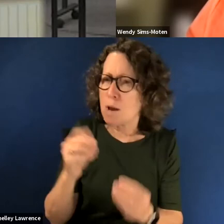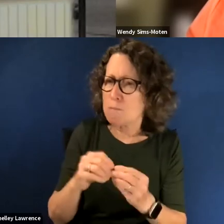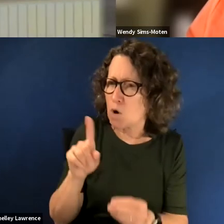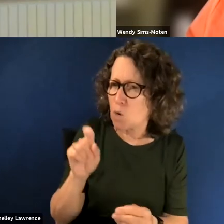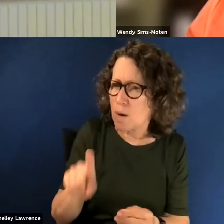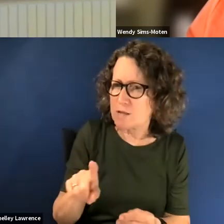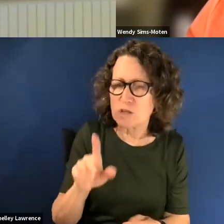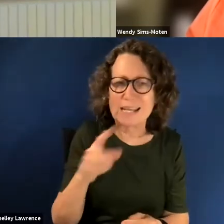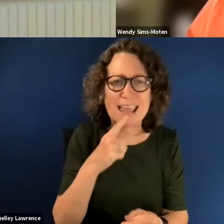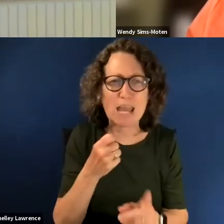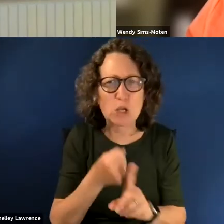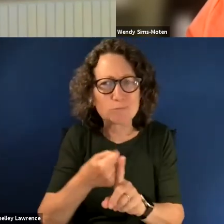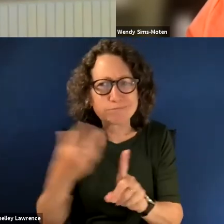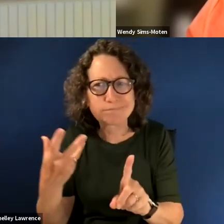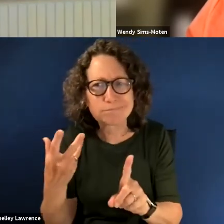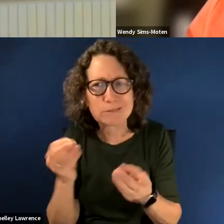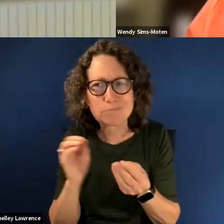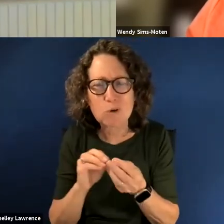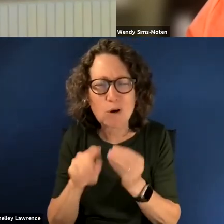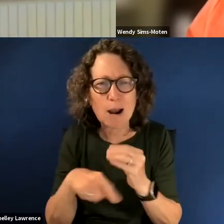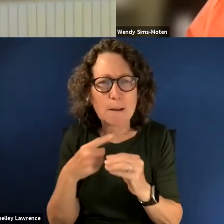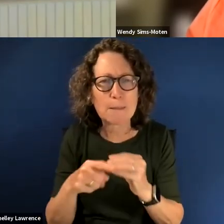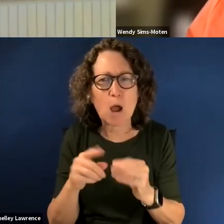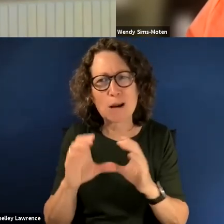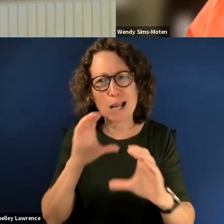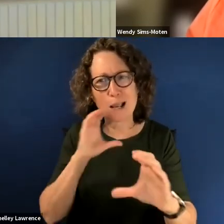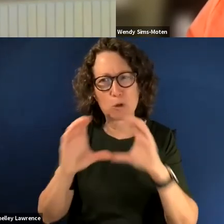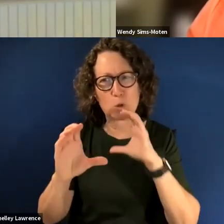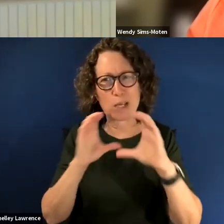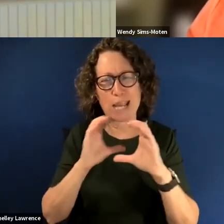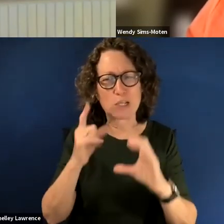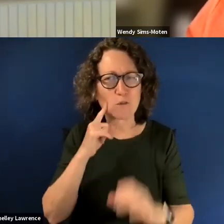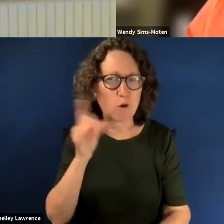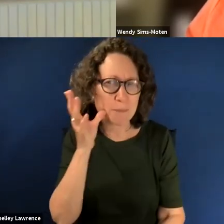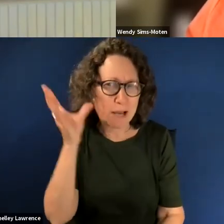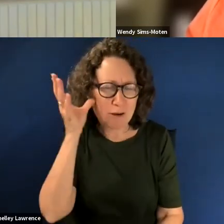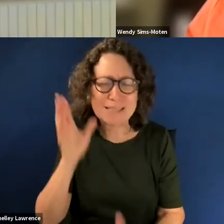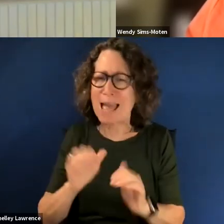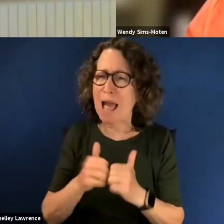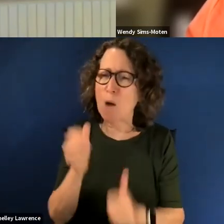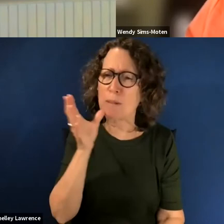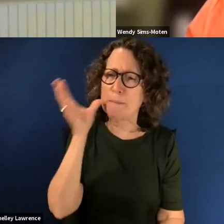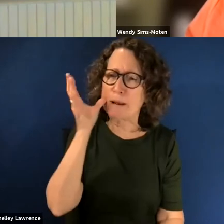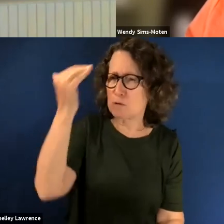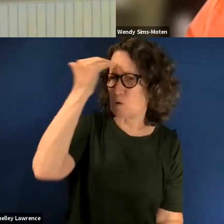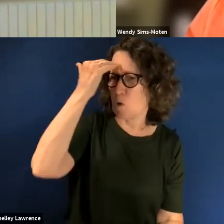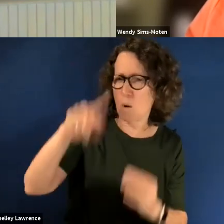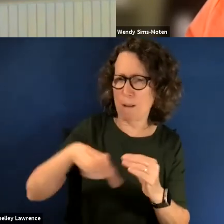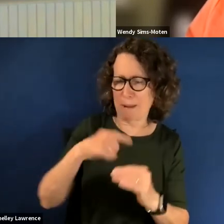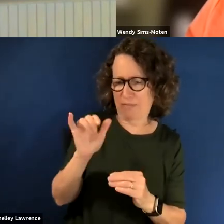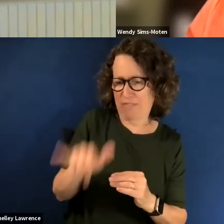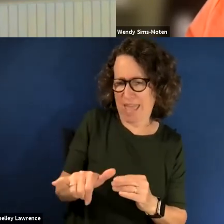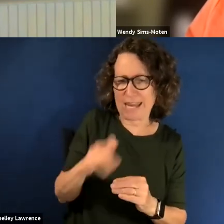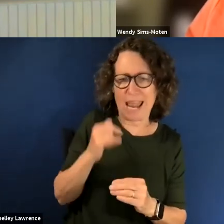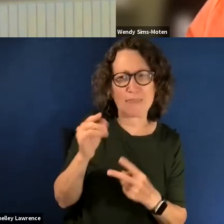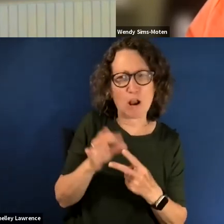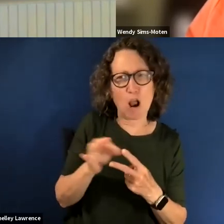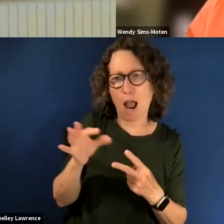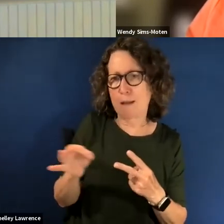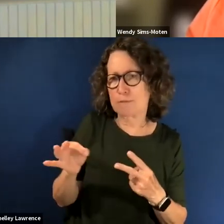you please expand a little bit more on the communication for parents? How will parents know about this and their options